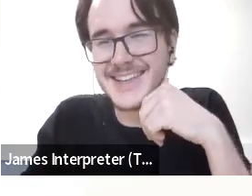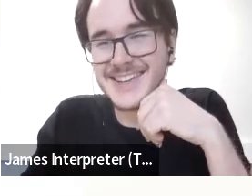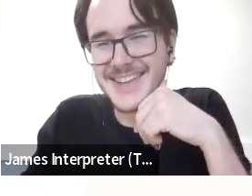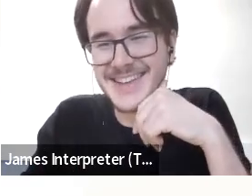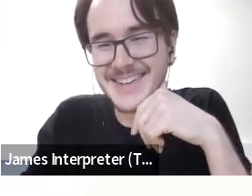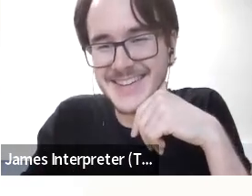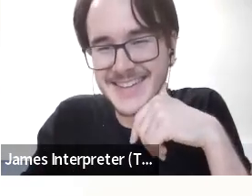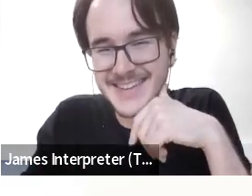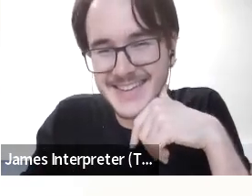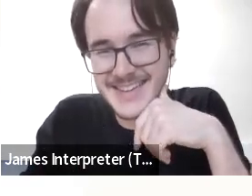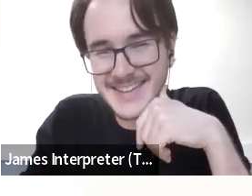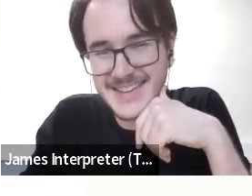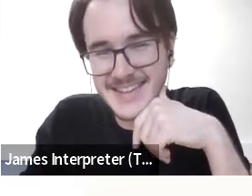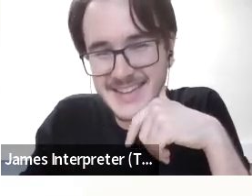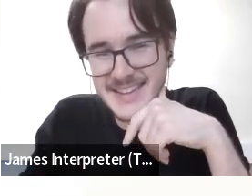Thank you. Thank you.